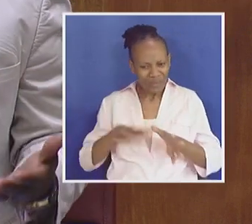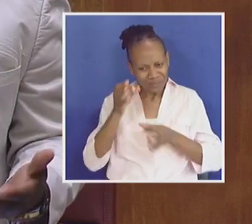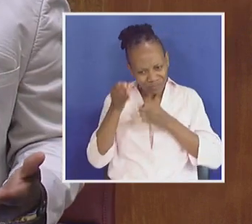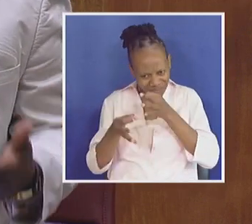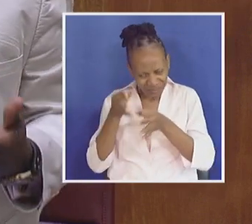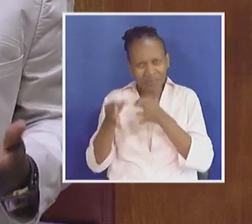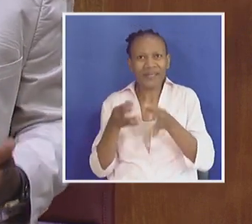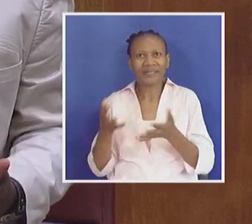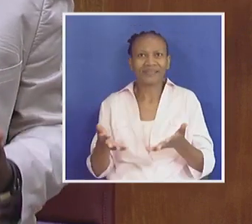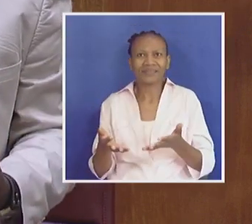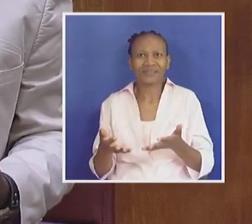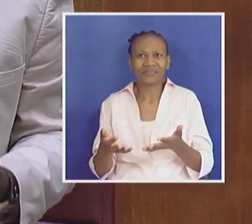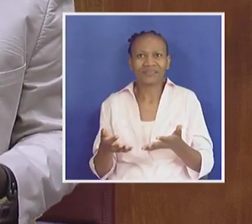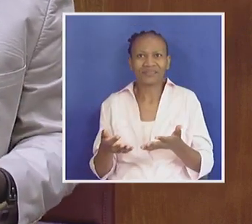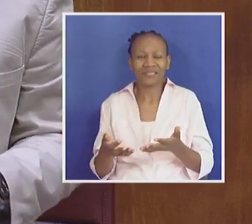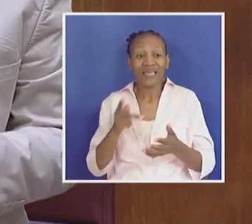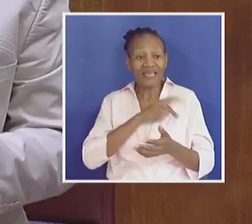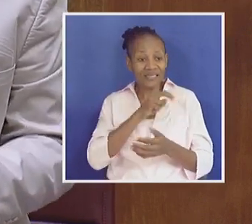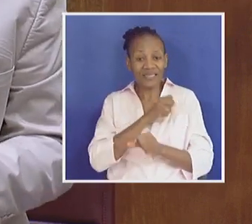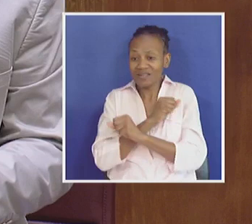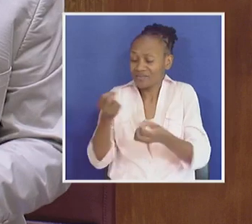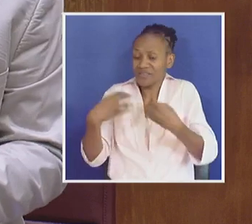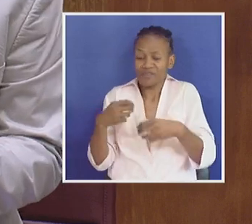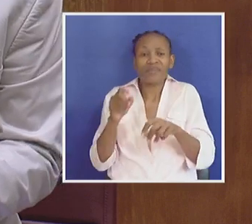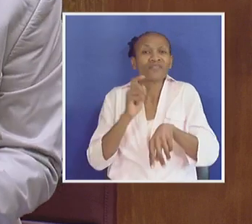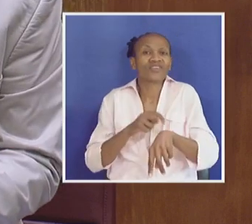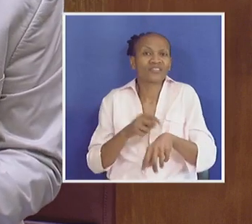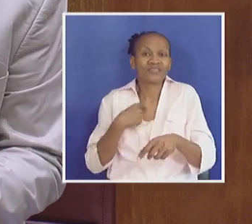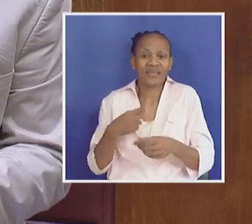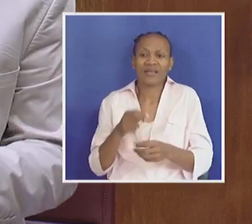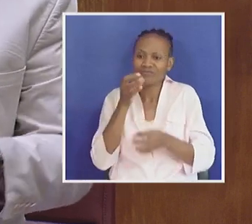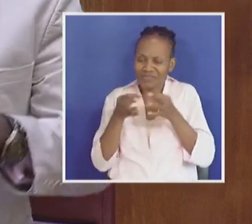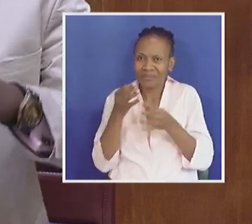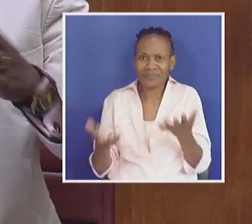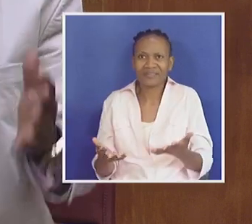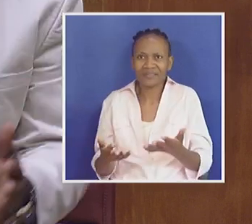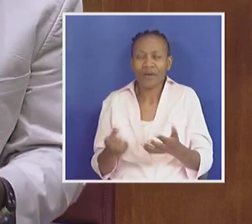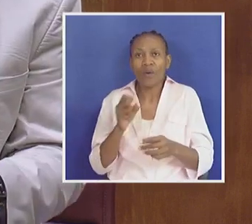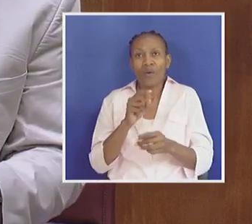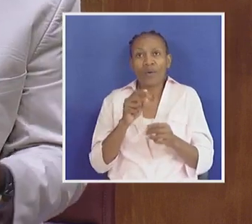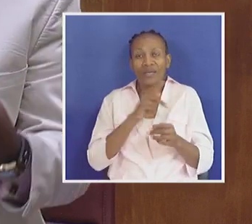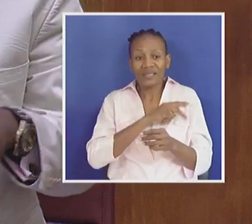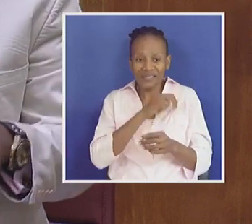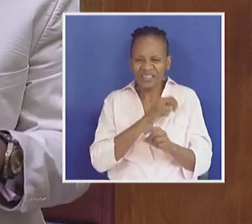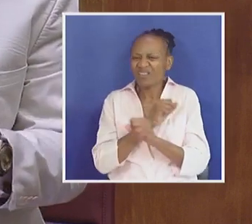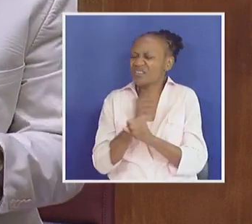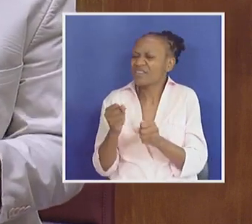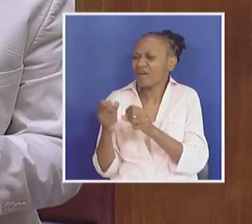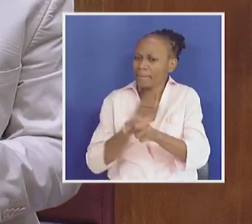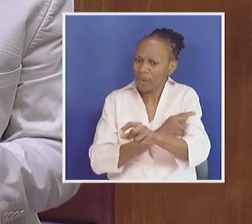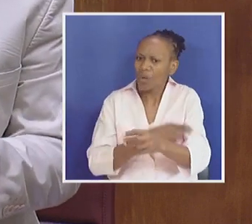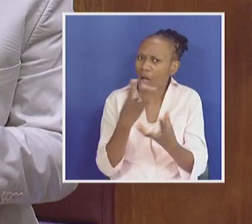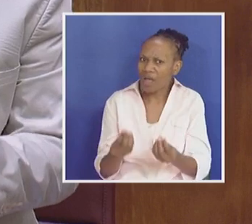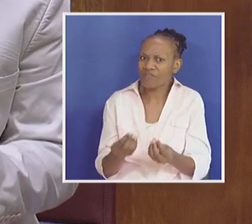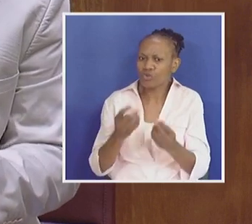is a chance that I was not given in KwaZulu-Natal, because KwaZulu-Natal has not said to put together a report where I was going